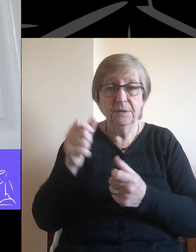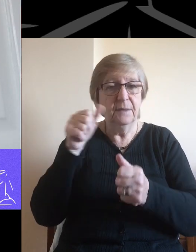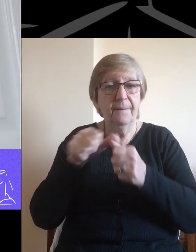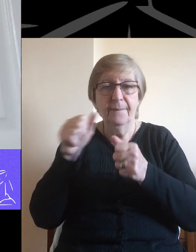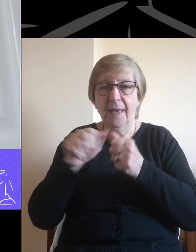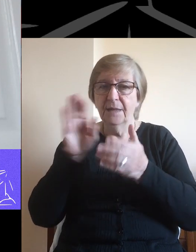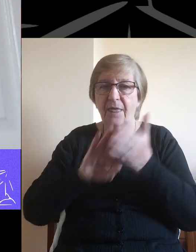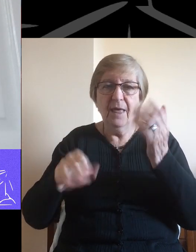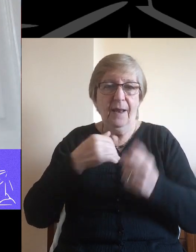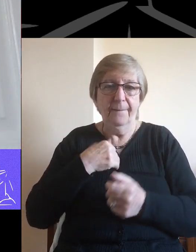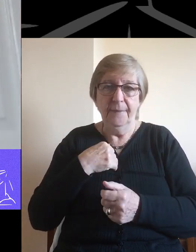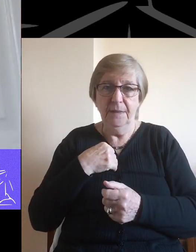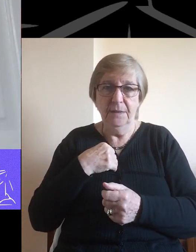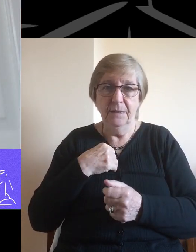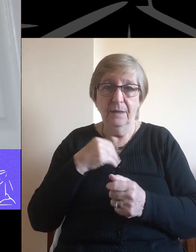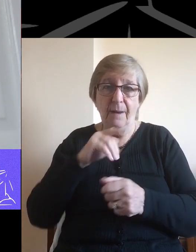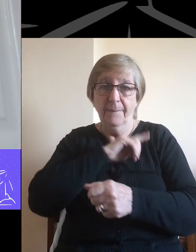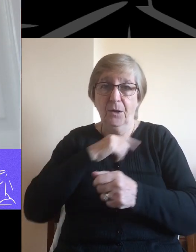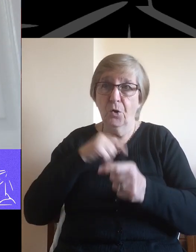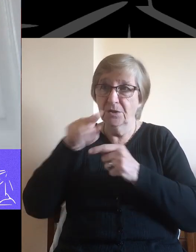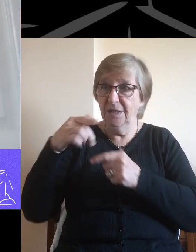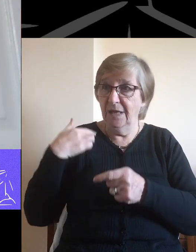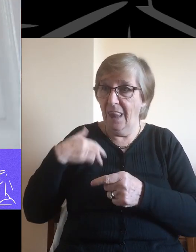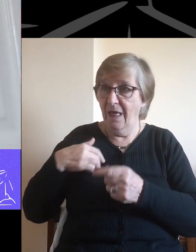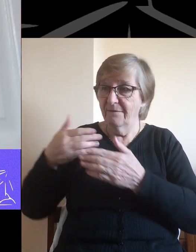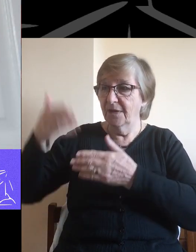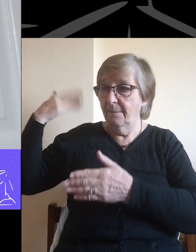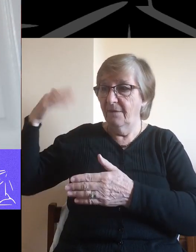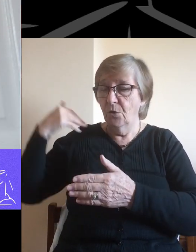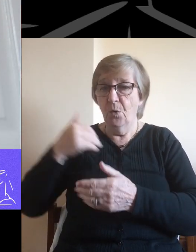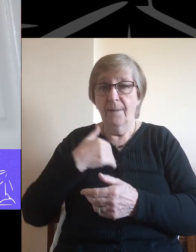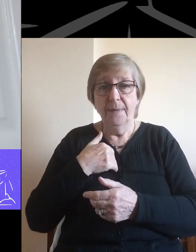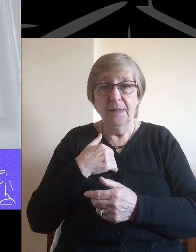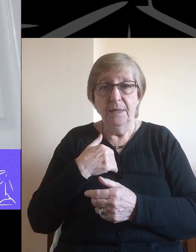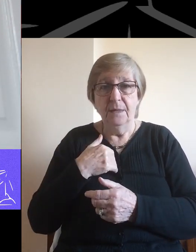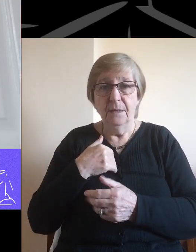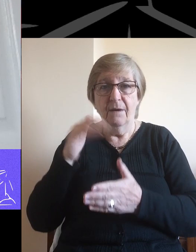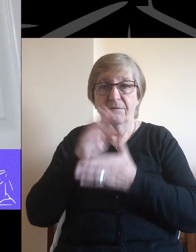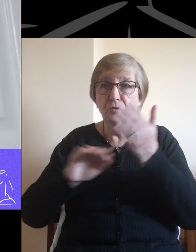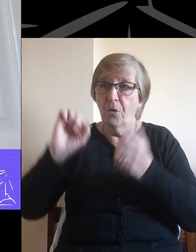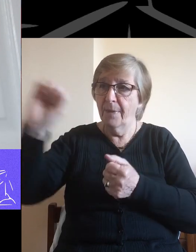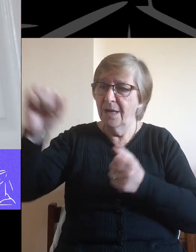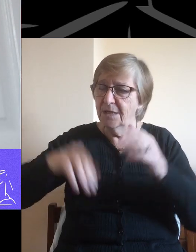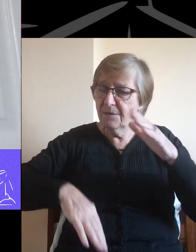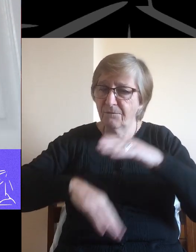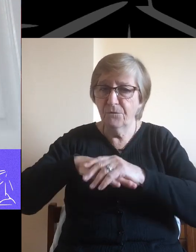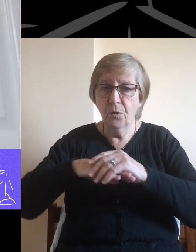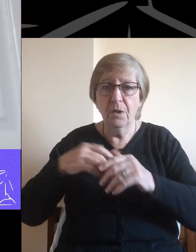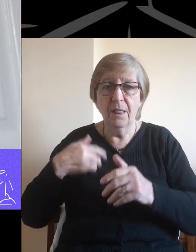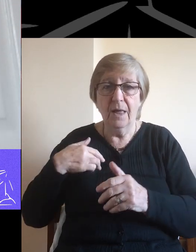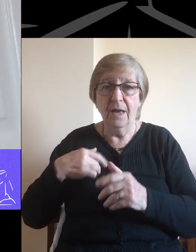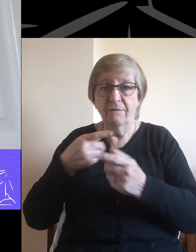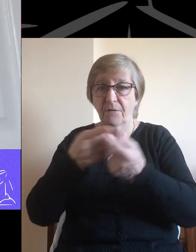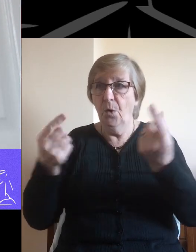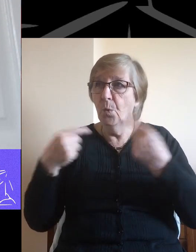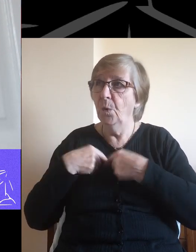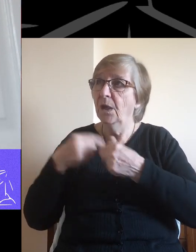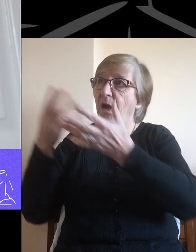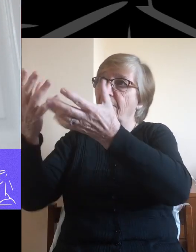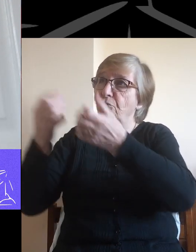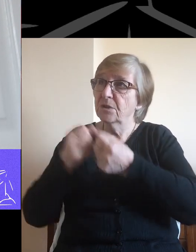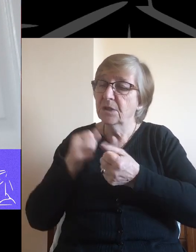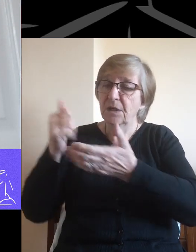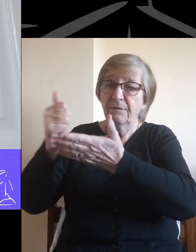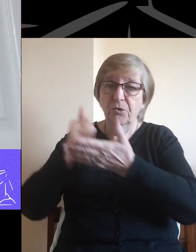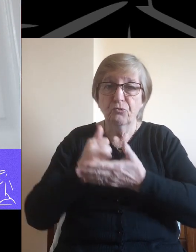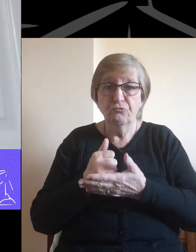comes after me has surpassed me, because he was before me.' Out of his fullness we have all